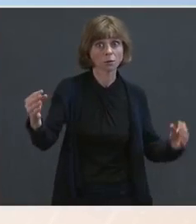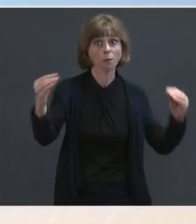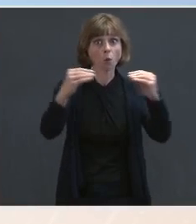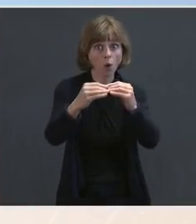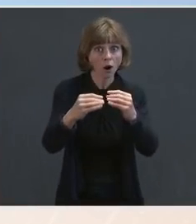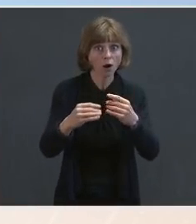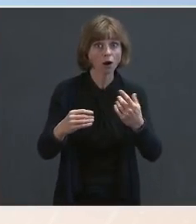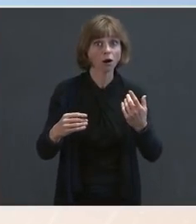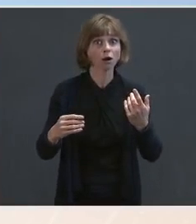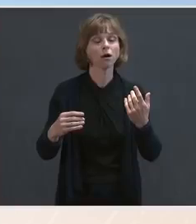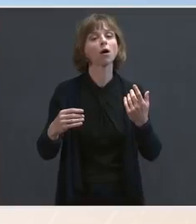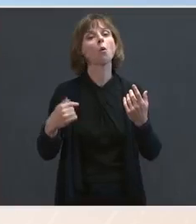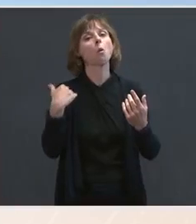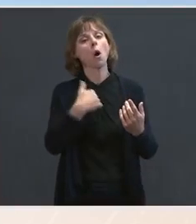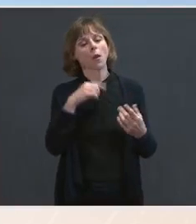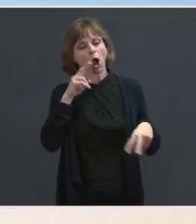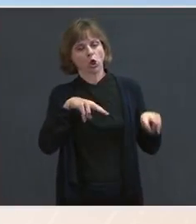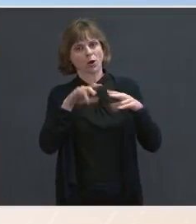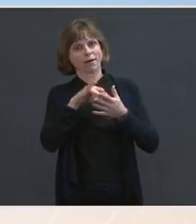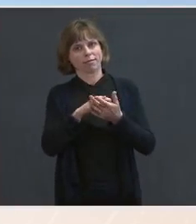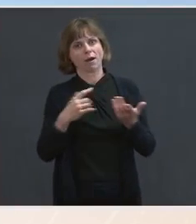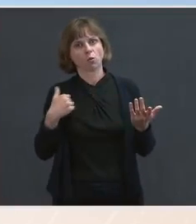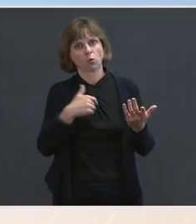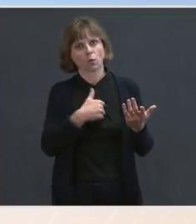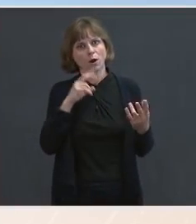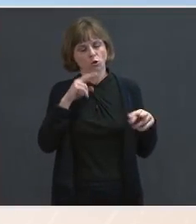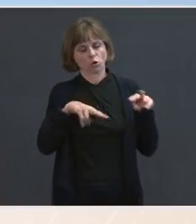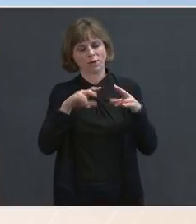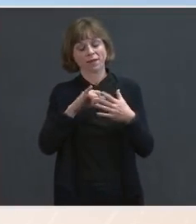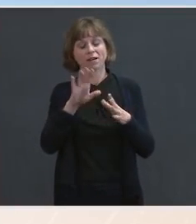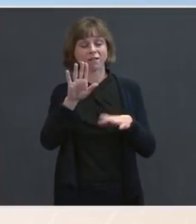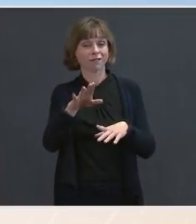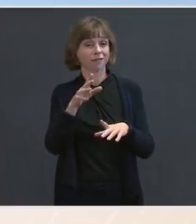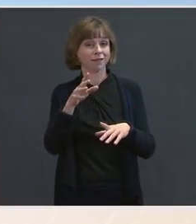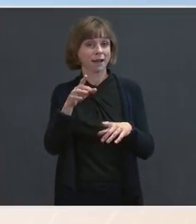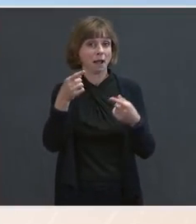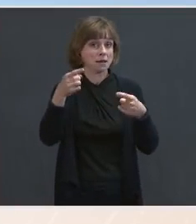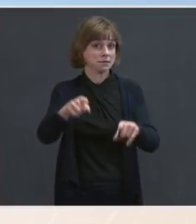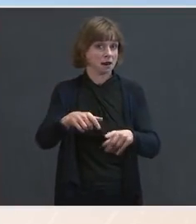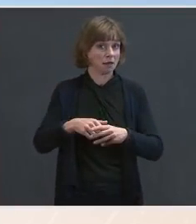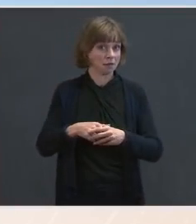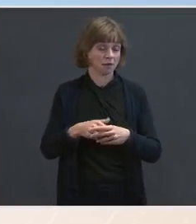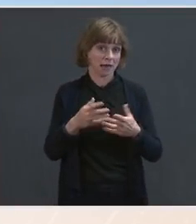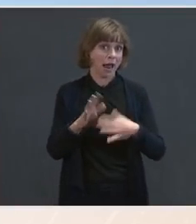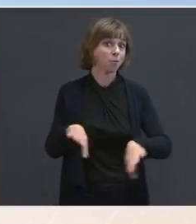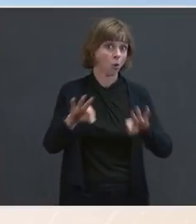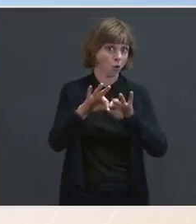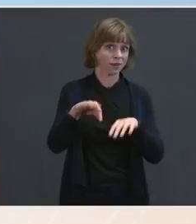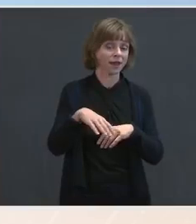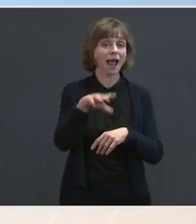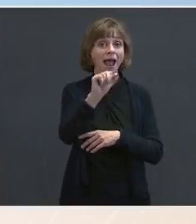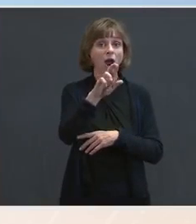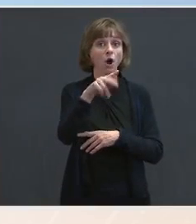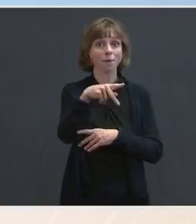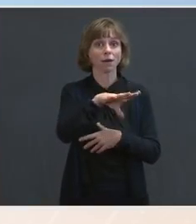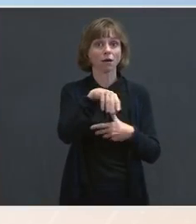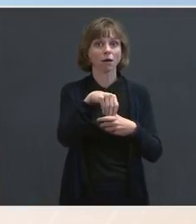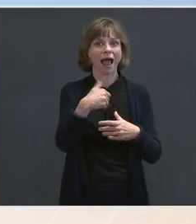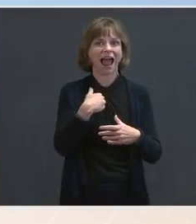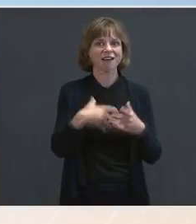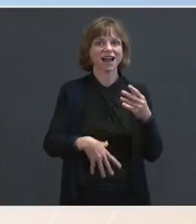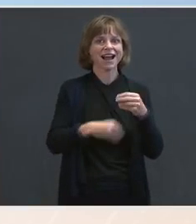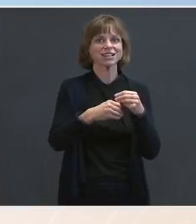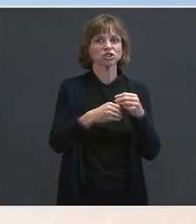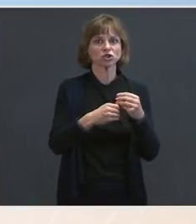of those things. Incidentally and importantly, in the ARP is additional funding for